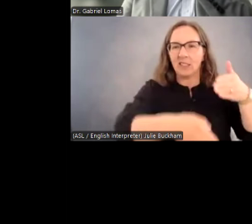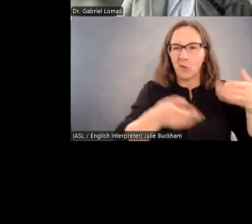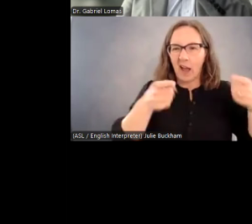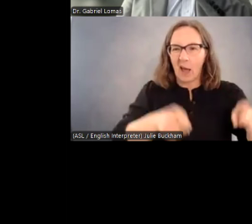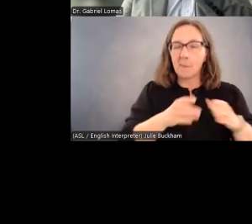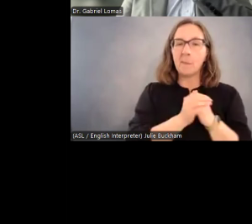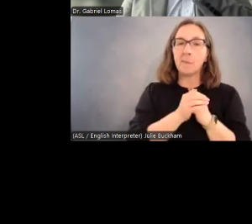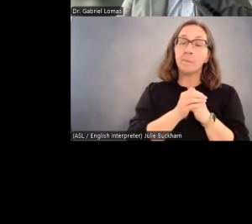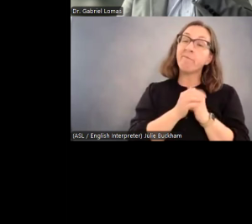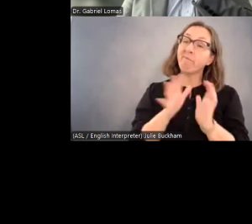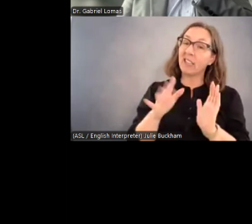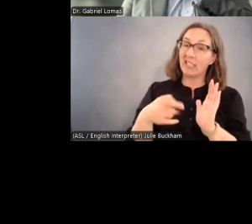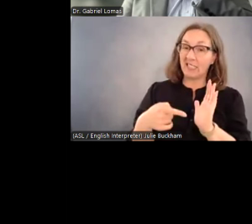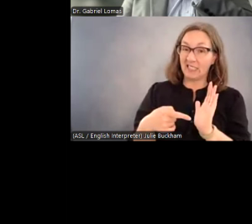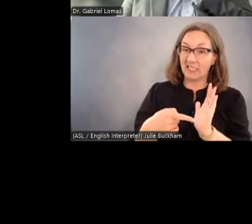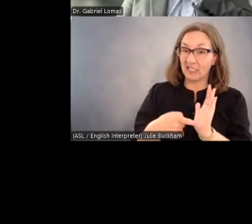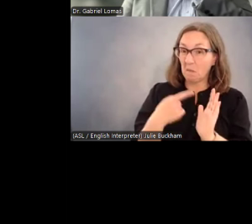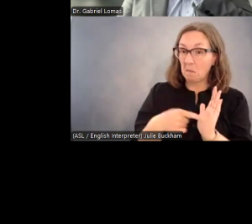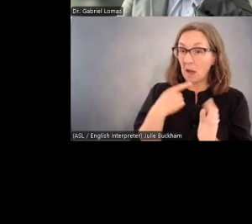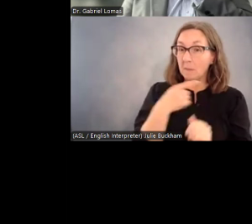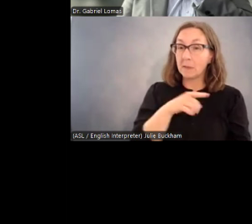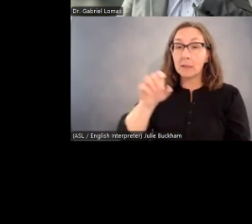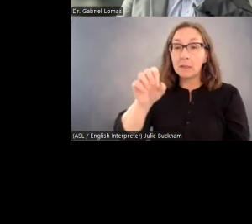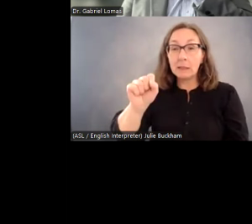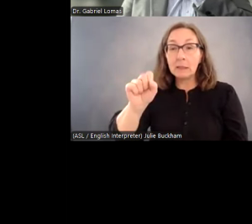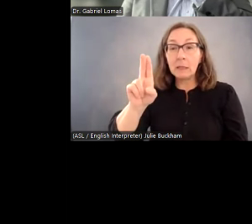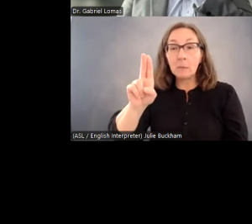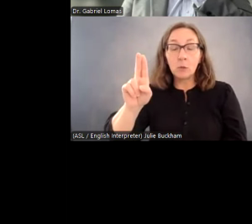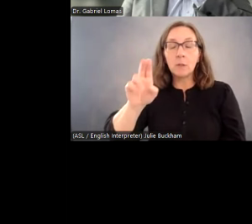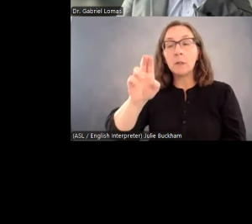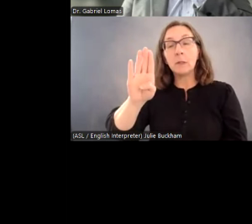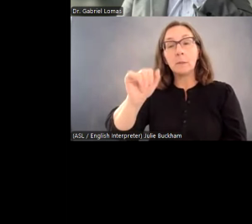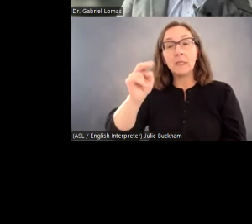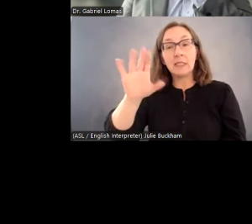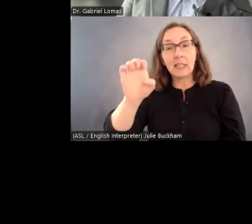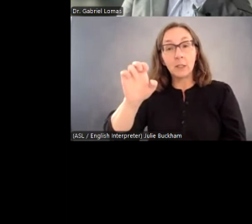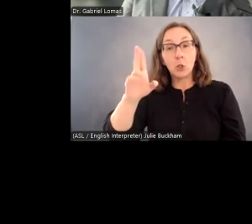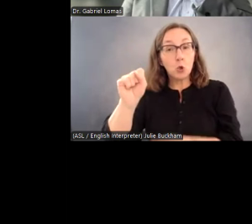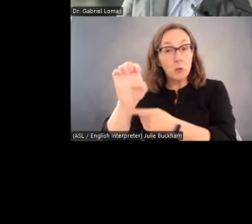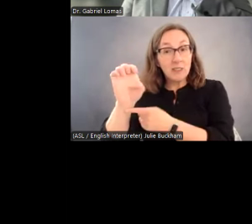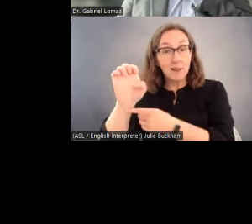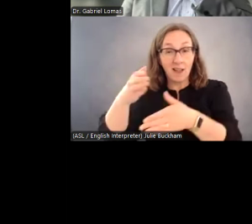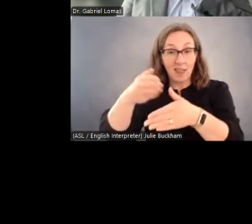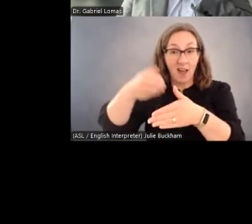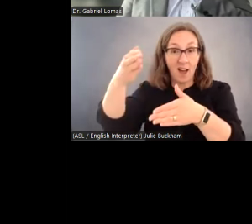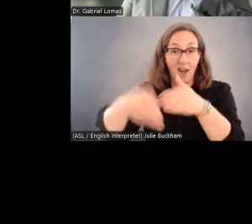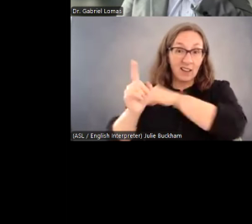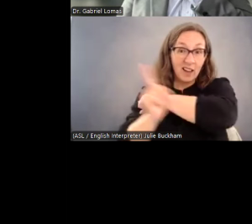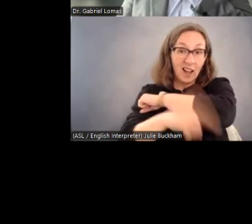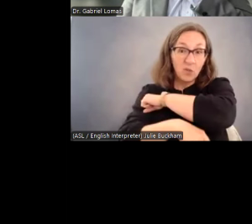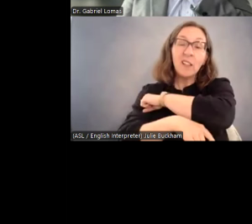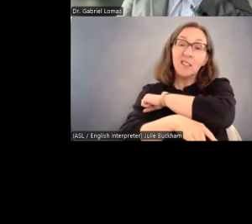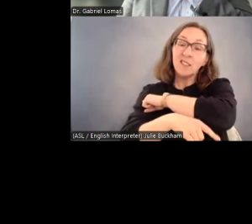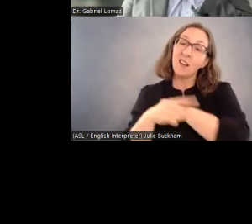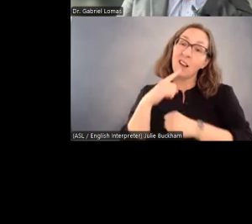times when, especially with substance use, natural consequences are really important for a person to realize that they have an